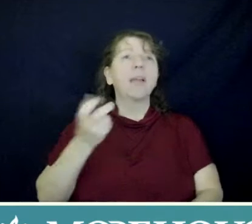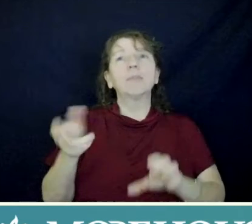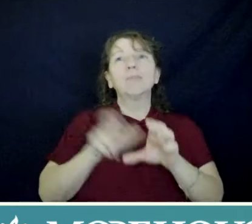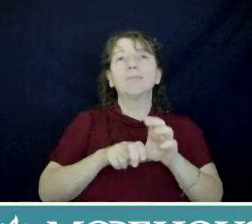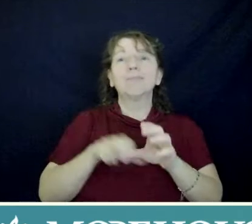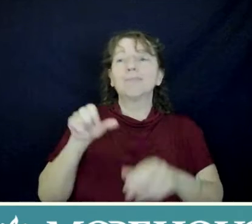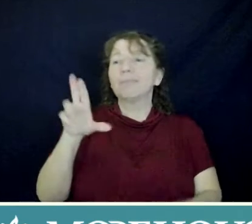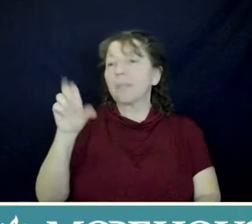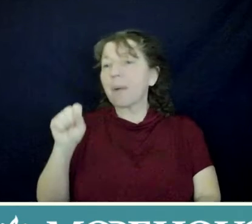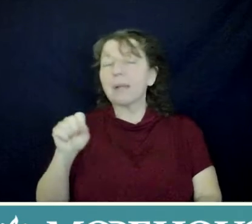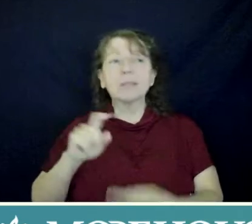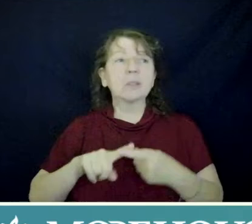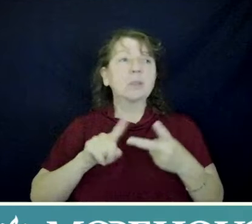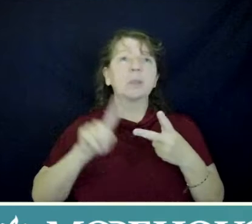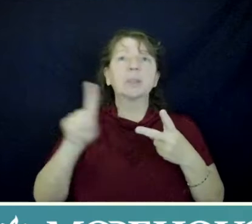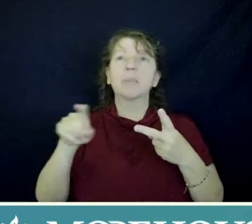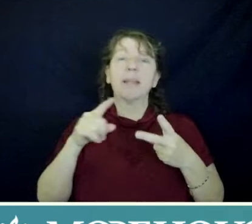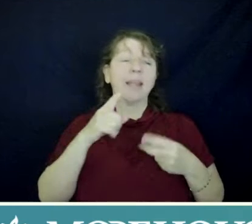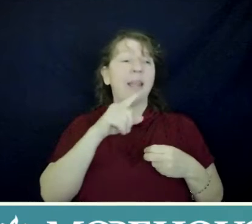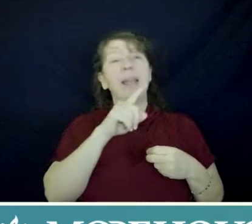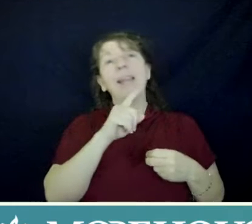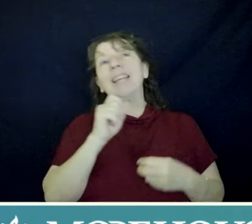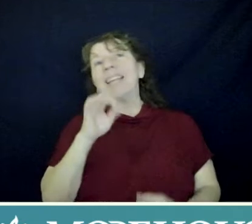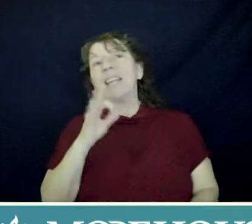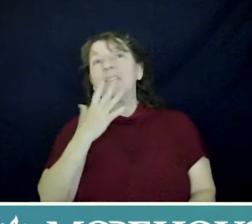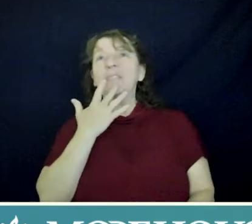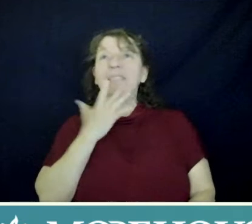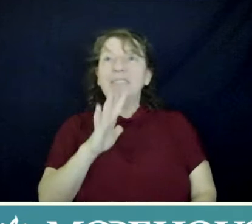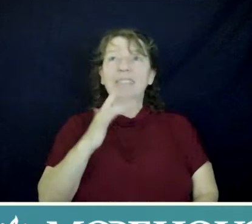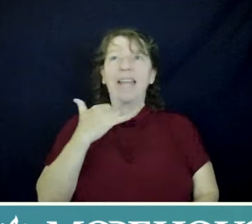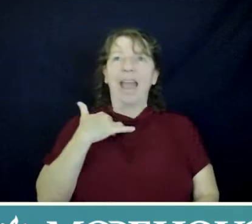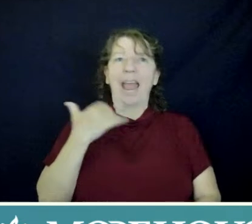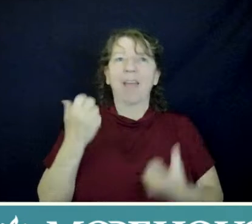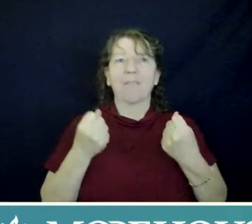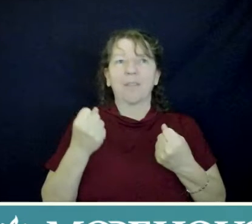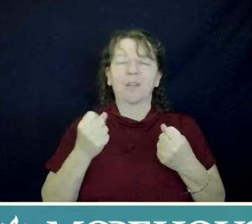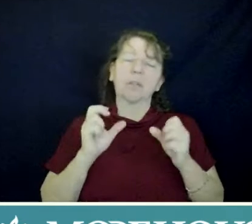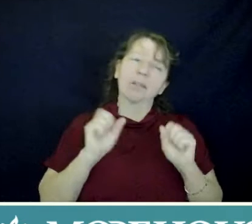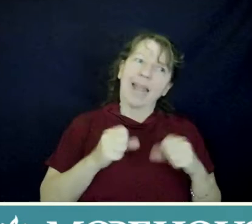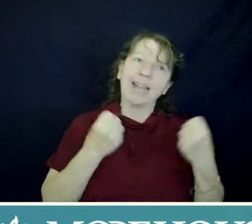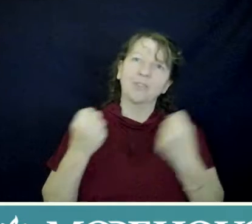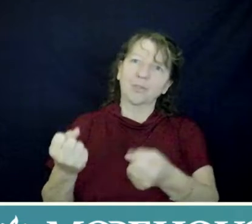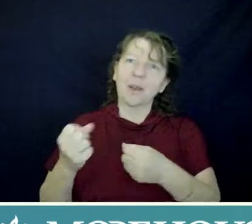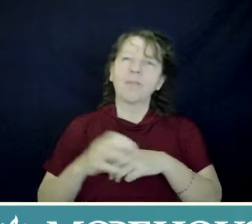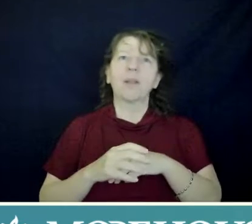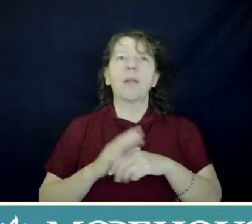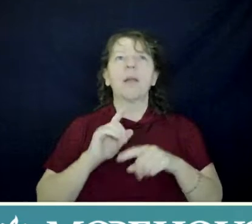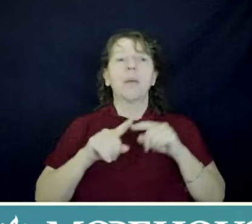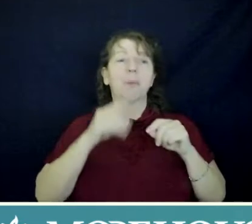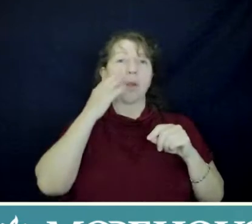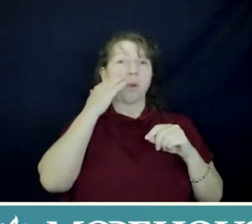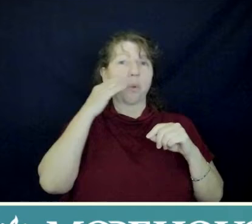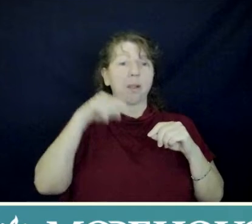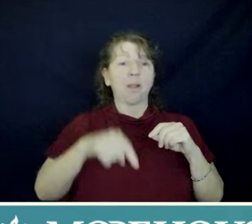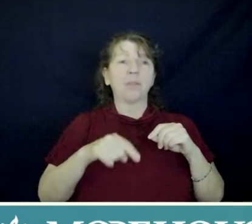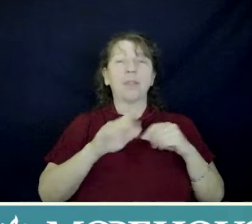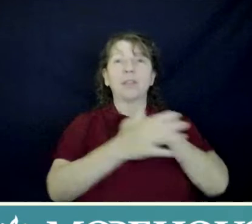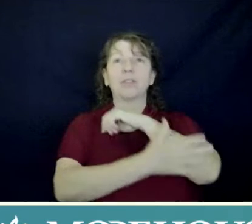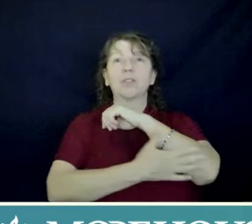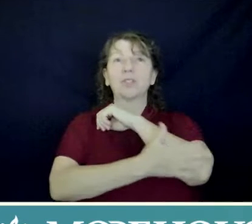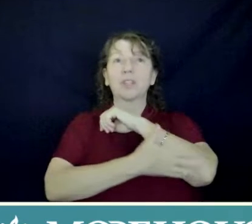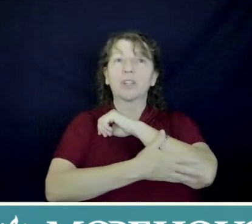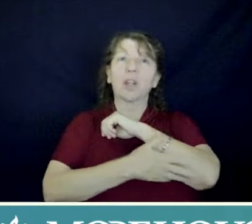have their own vehicles, they can drive. But just given the high poverty rates in the country, not everyone can afford